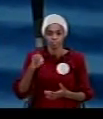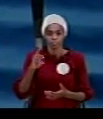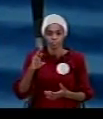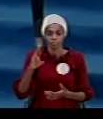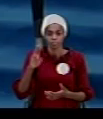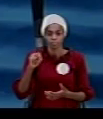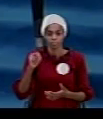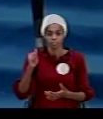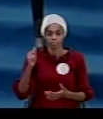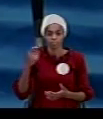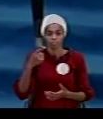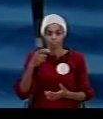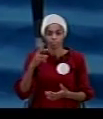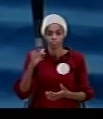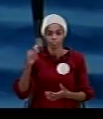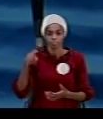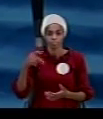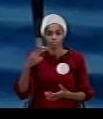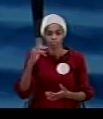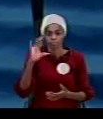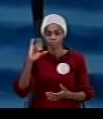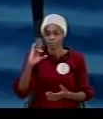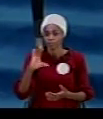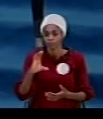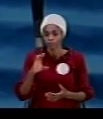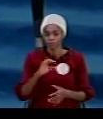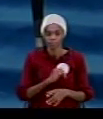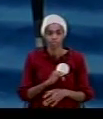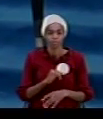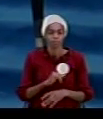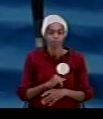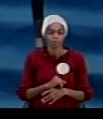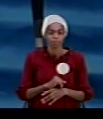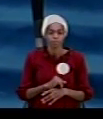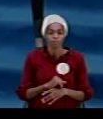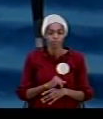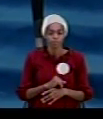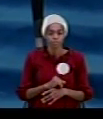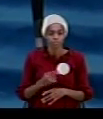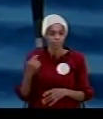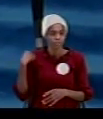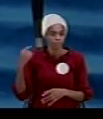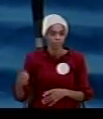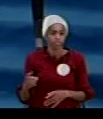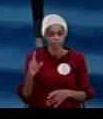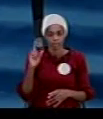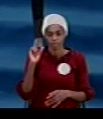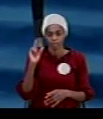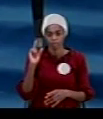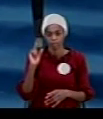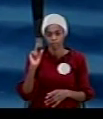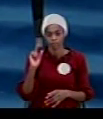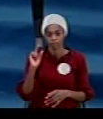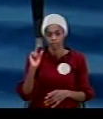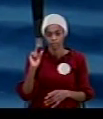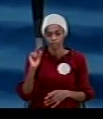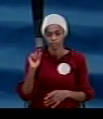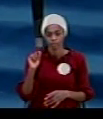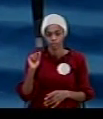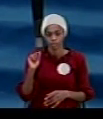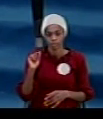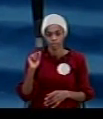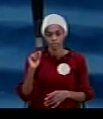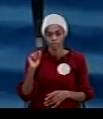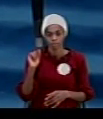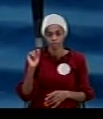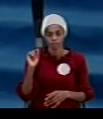till 2021, August, during Divine Touch program. That was when I was delivered. When